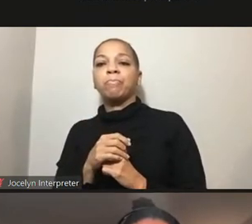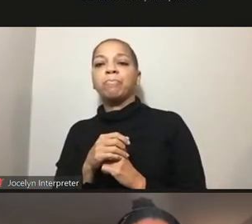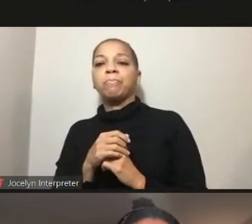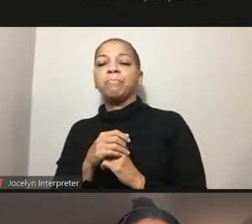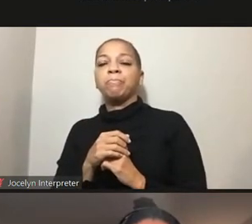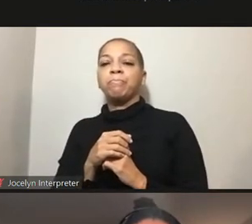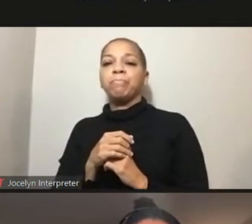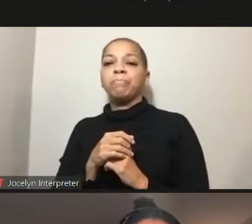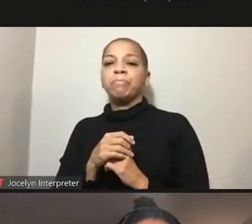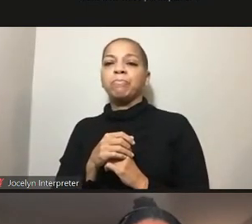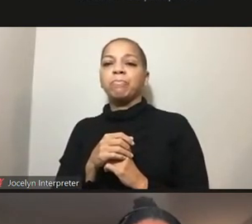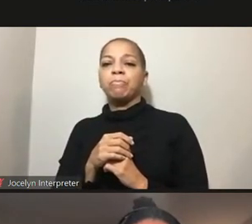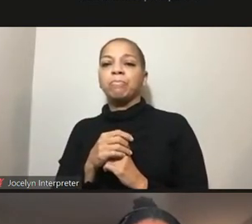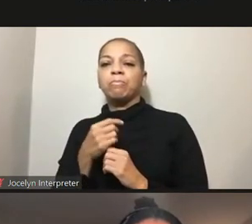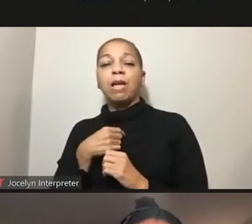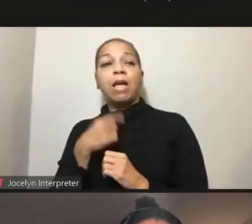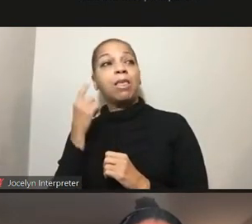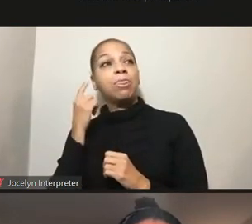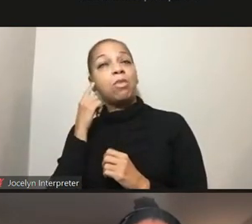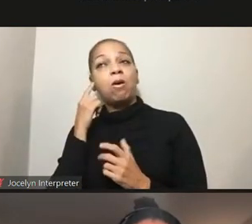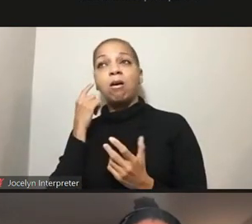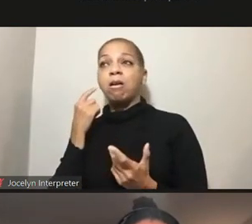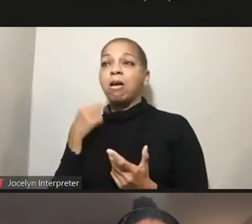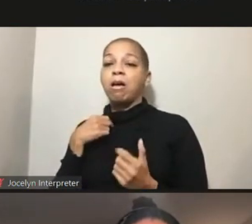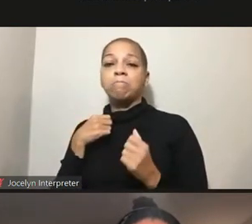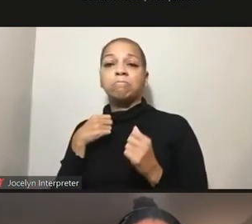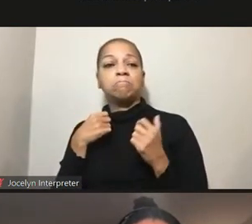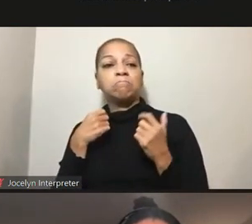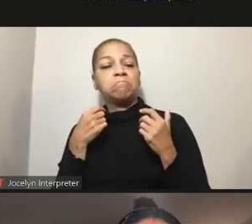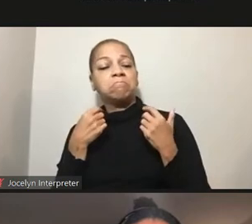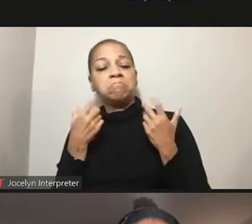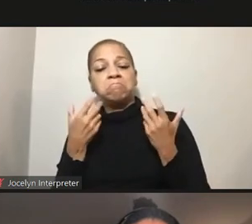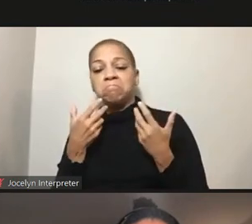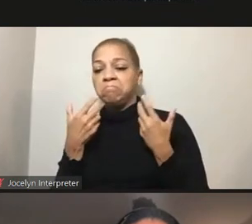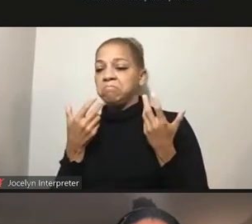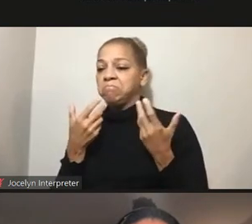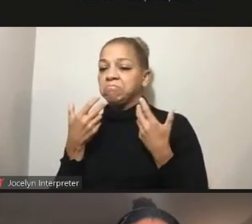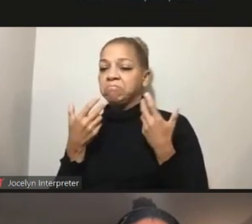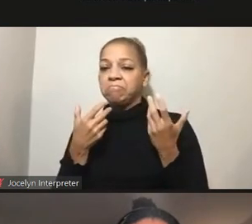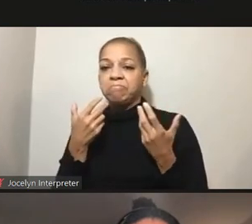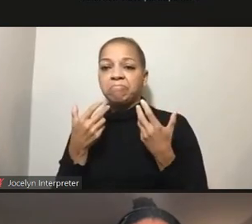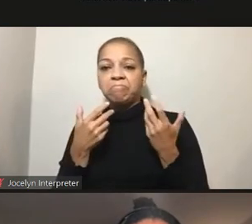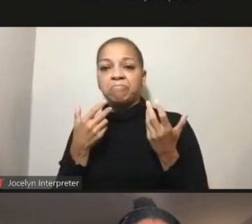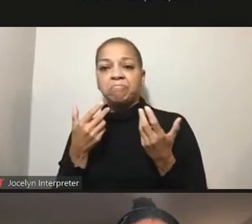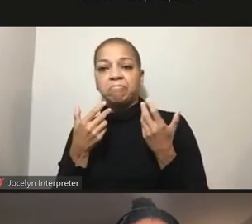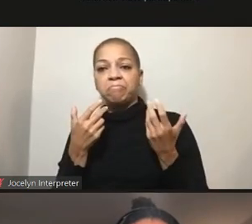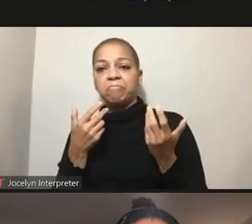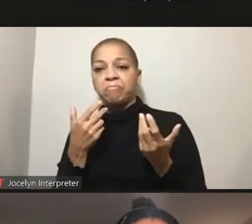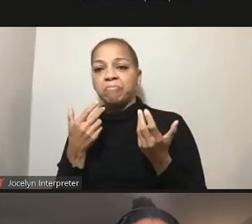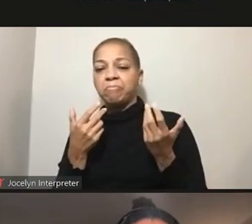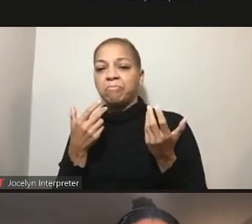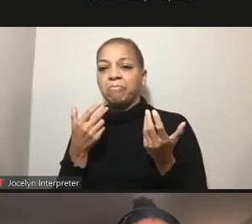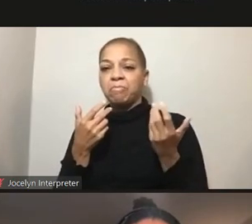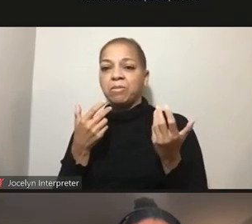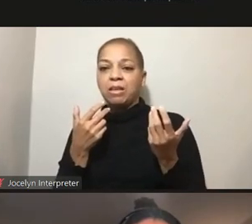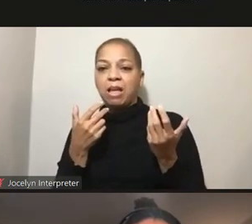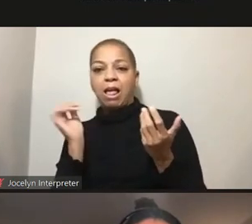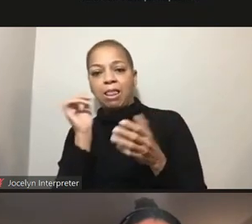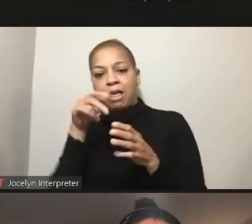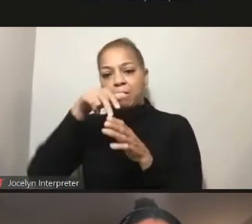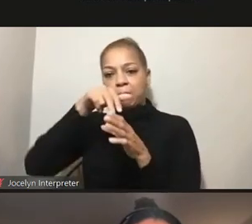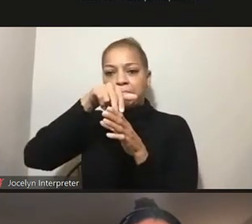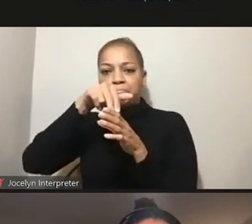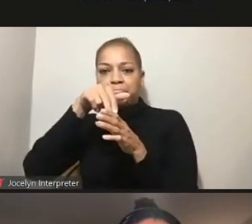you know, I feel like I'm just constantly on top of this sort of like, I'm creating this balance act that, you